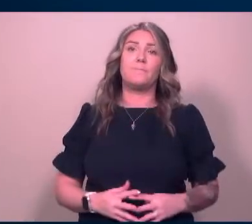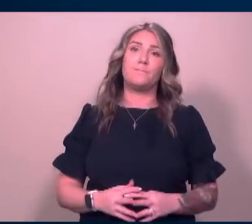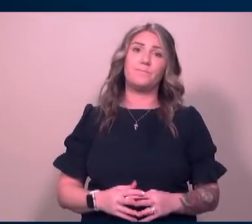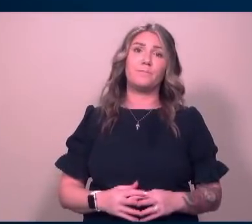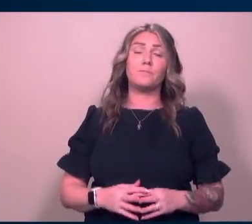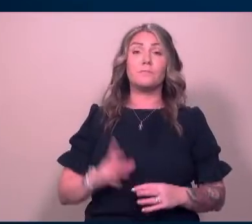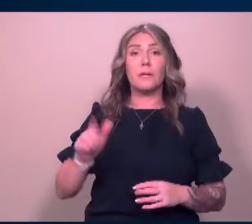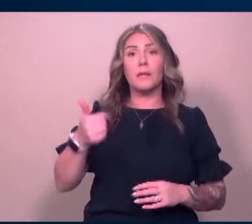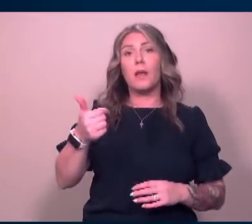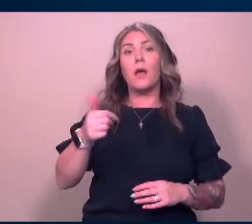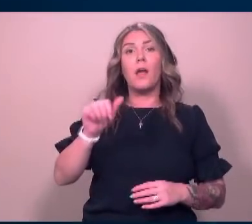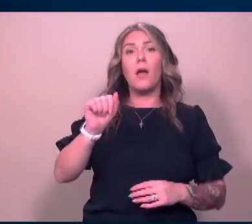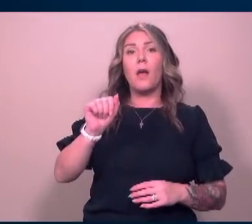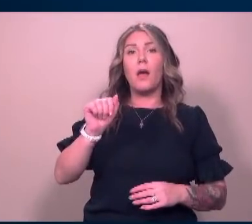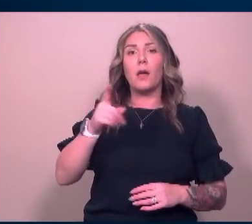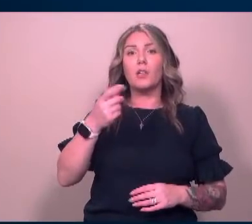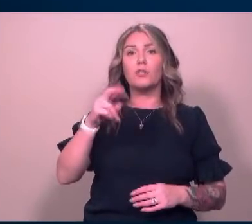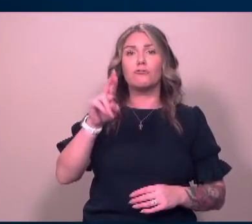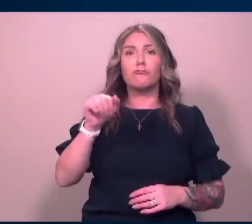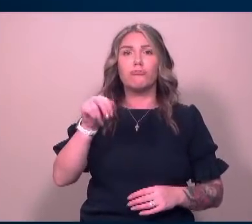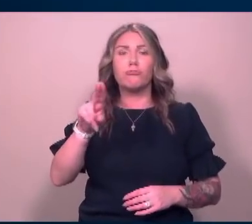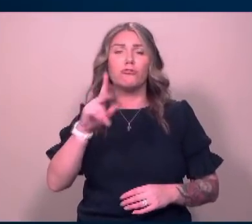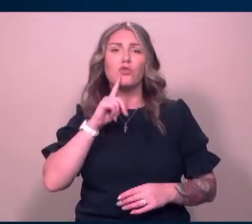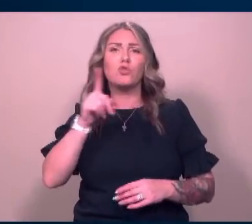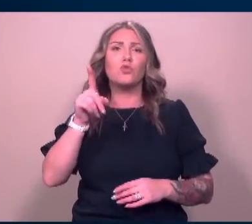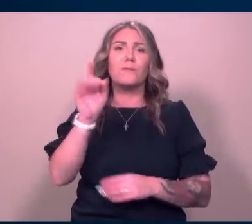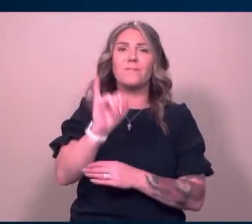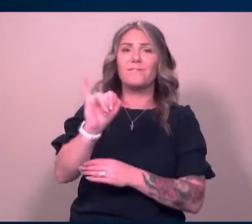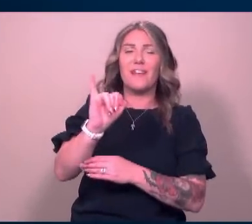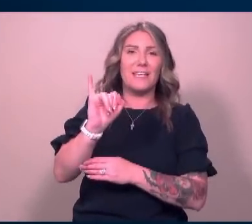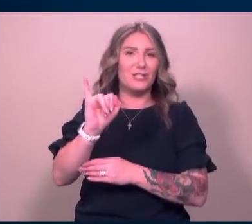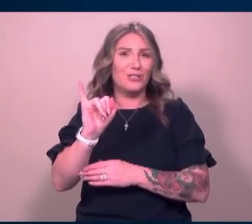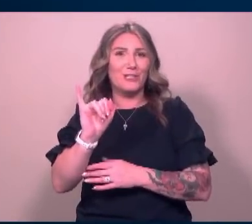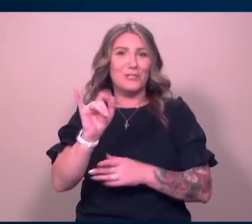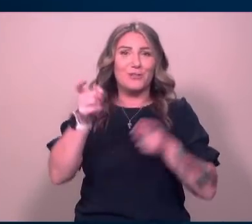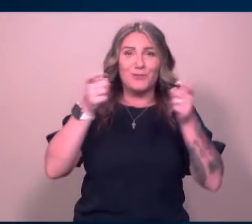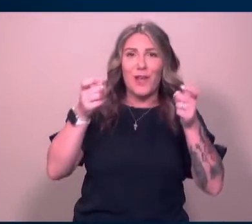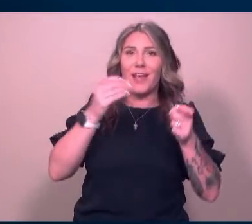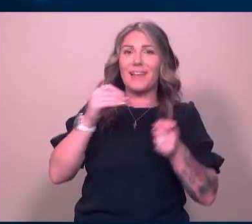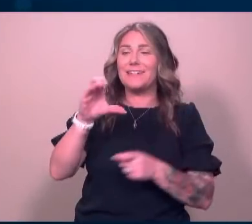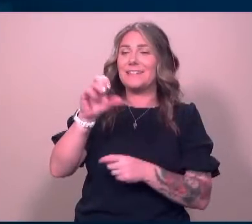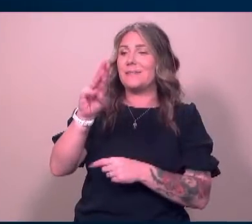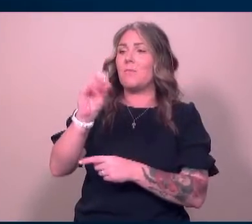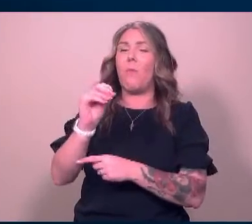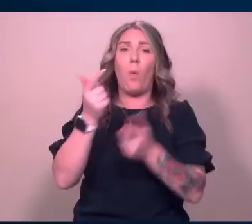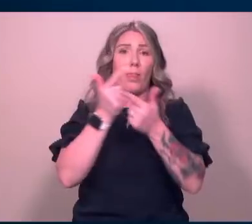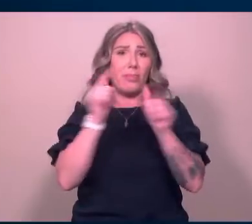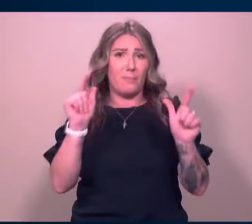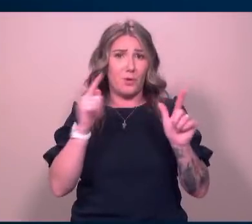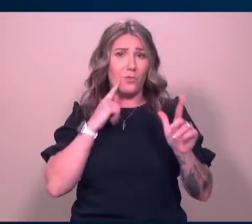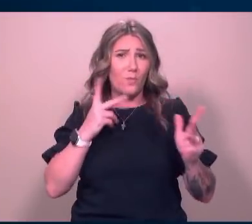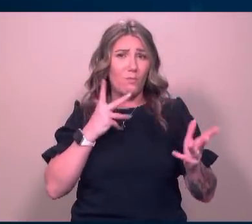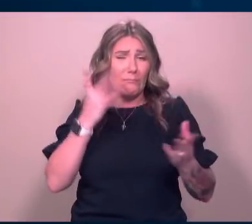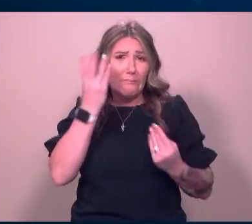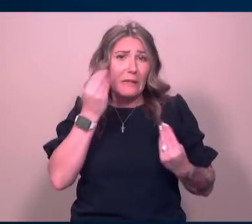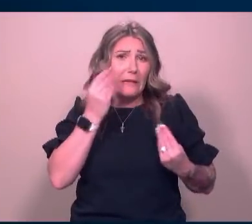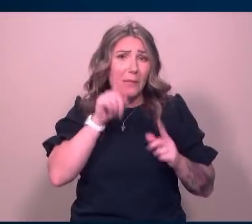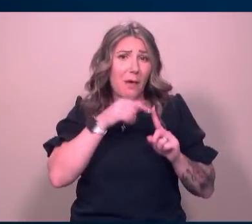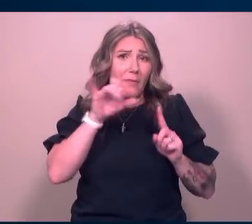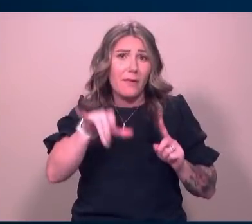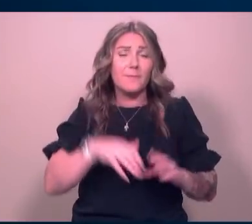Dr. Raghu-Adiga, you are an infectious disease doctor as well as the chief medical officer up in Liberty. What do you think about this?